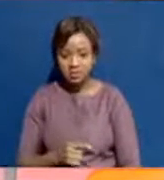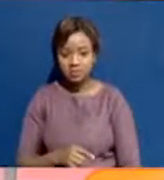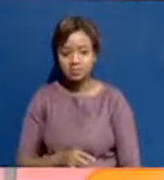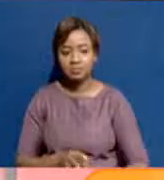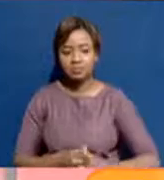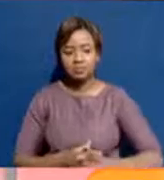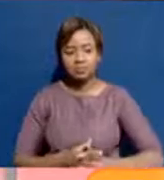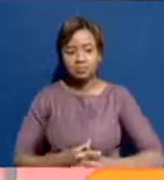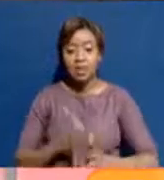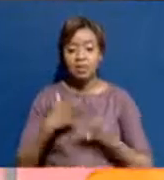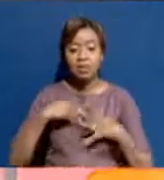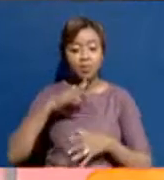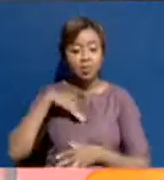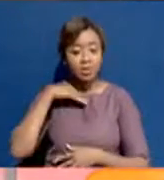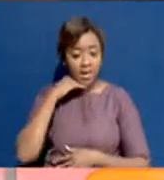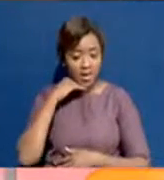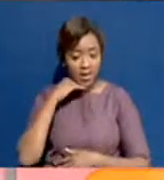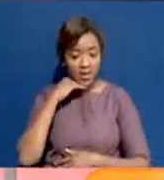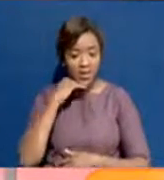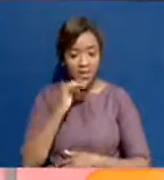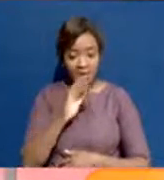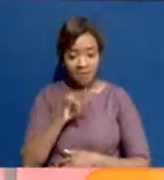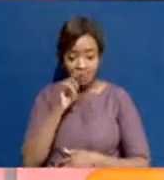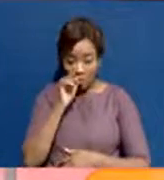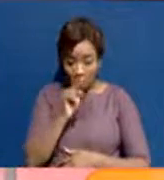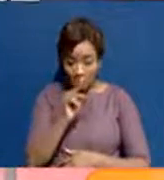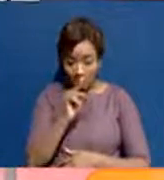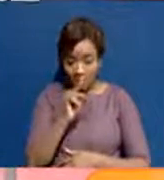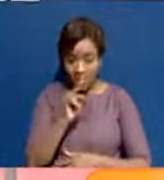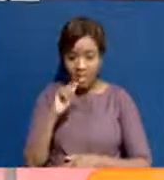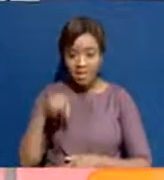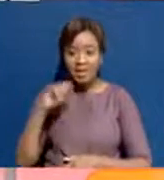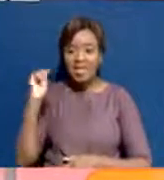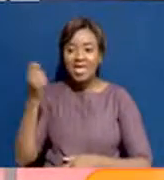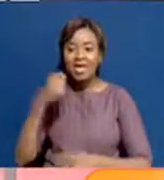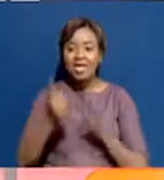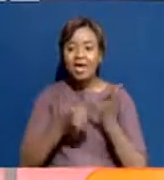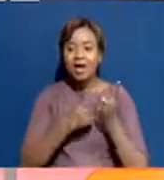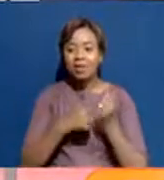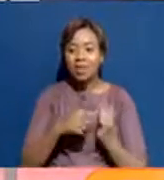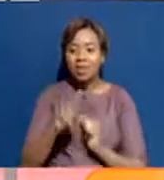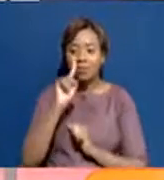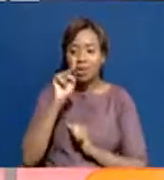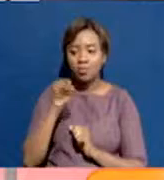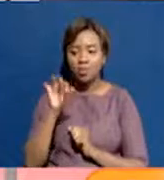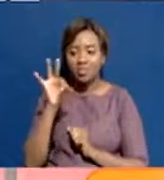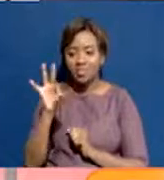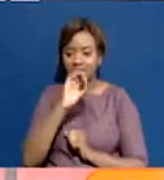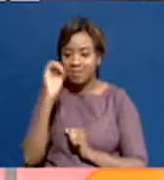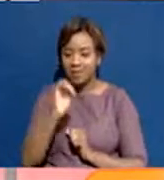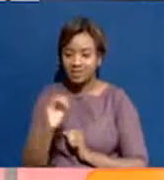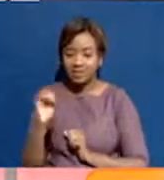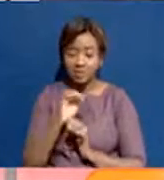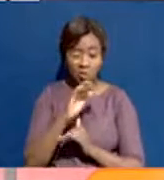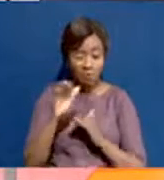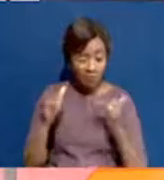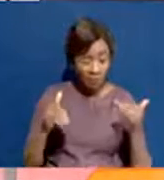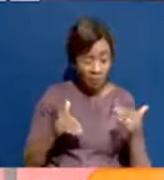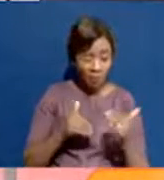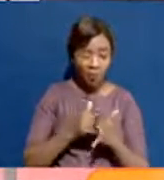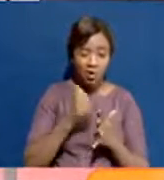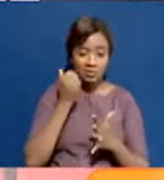619,000. Now, of these, Kenya accounted for 1.3% of all of the malaria cases